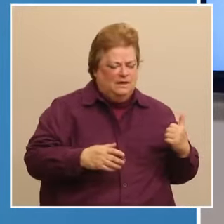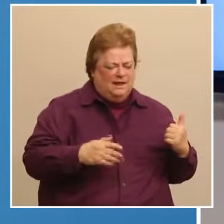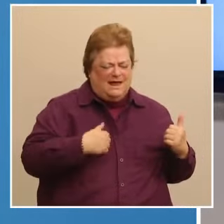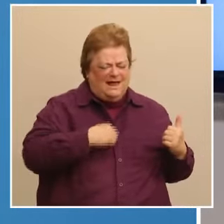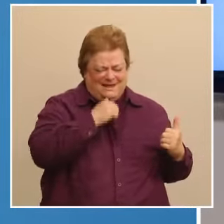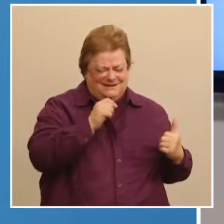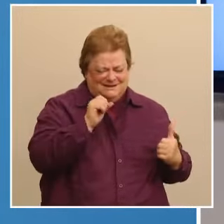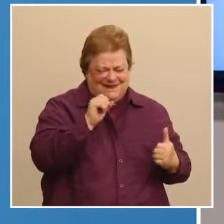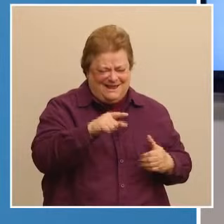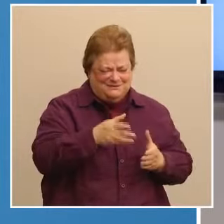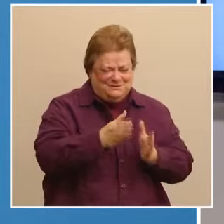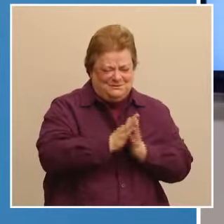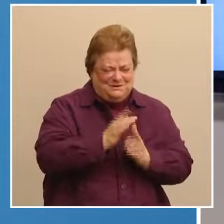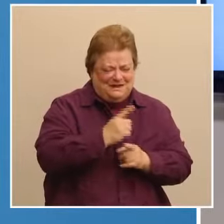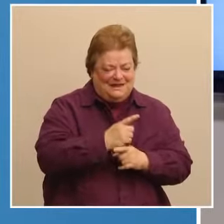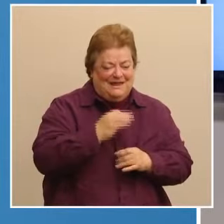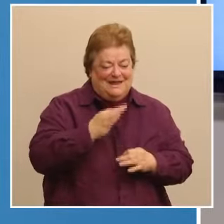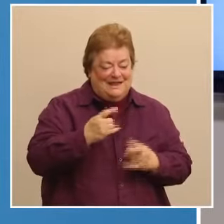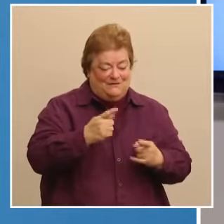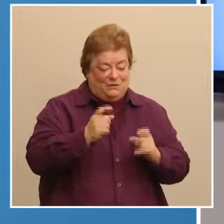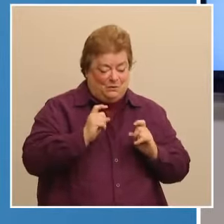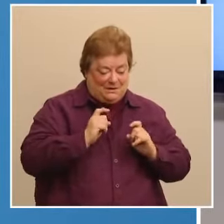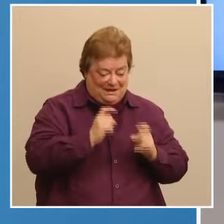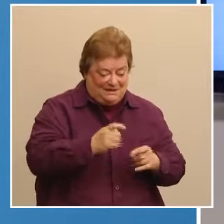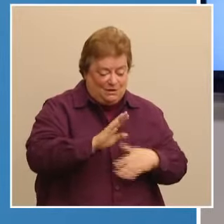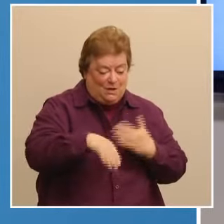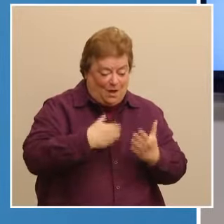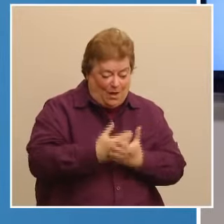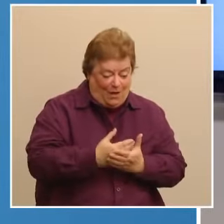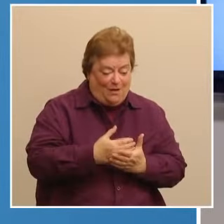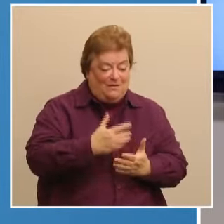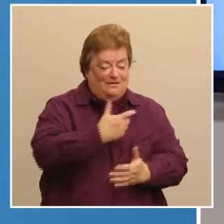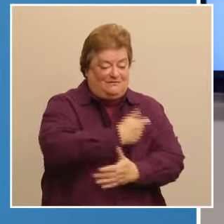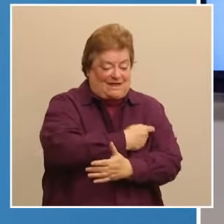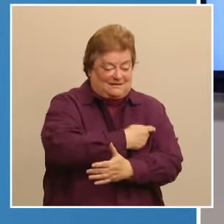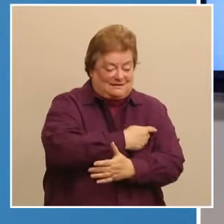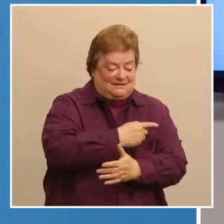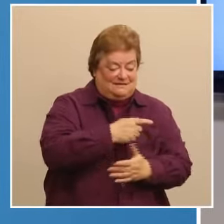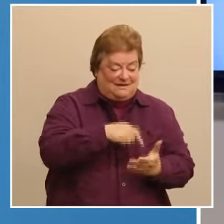right. If you administered all the vaccines that you have available